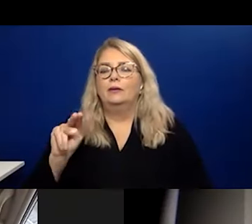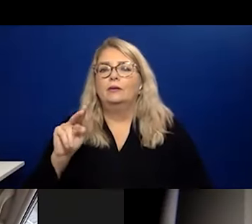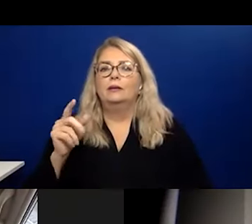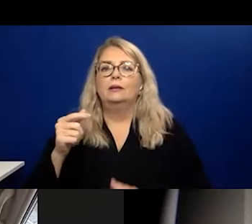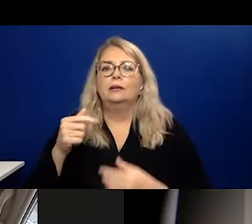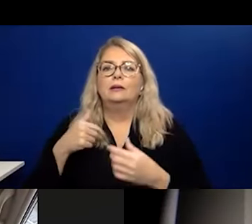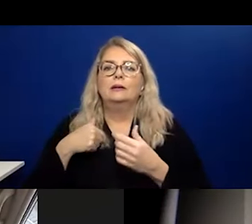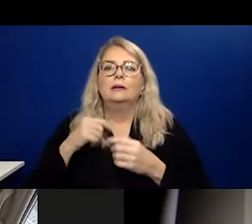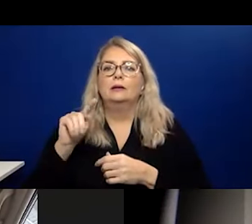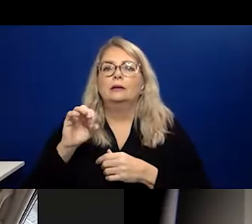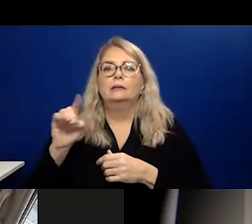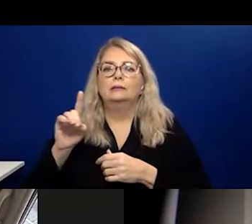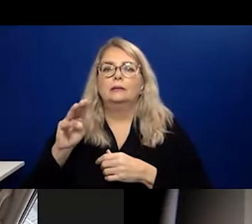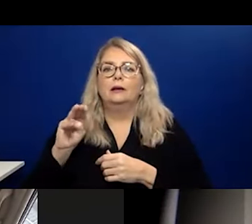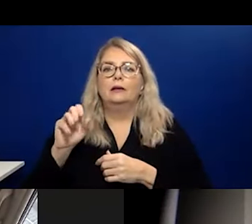division, Social Science,